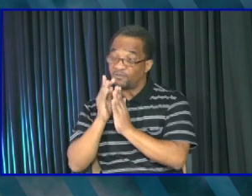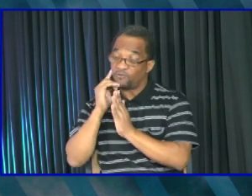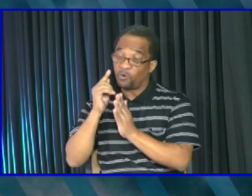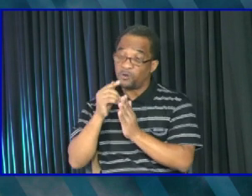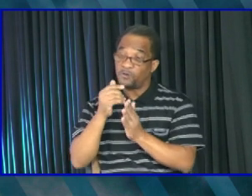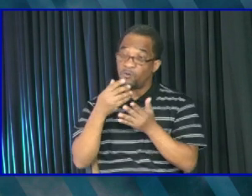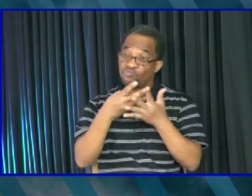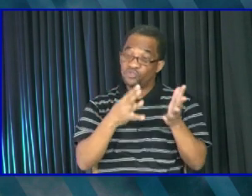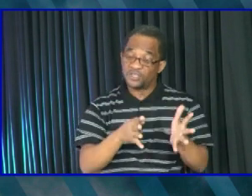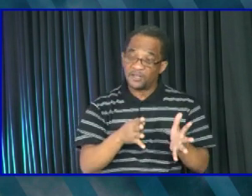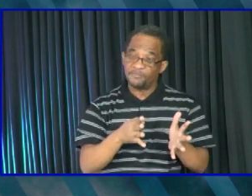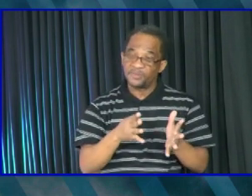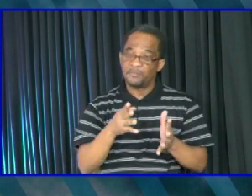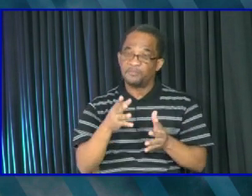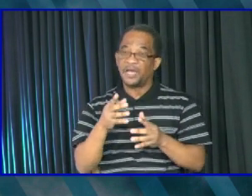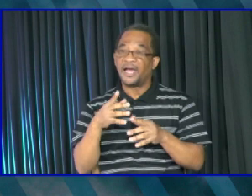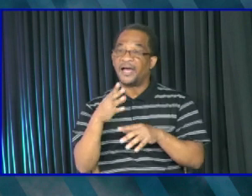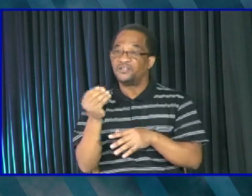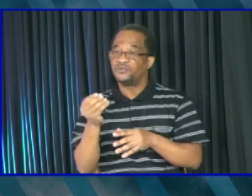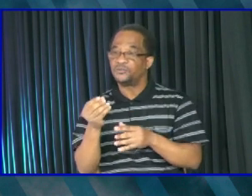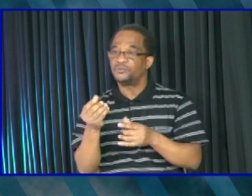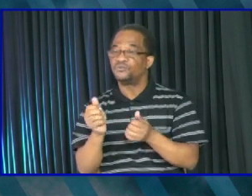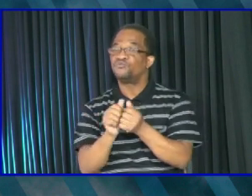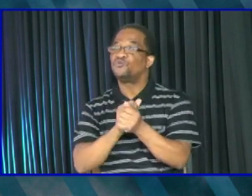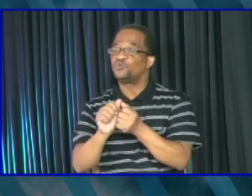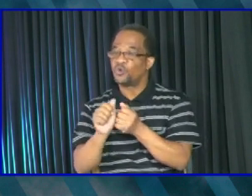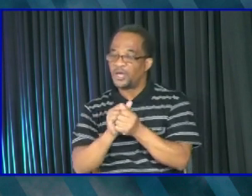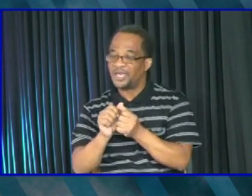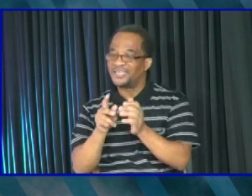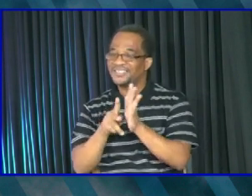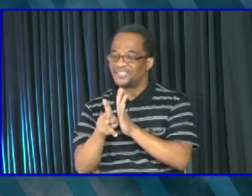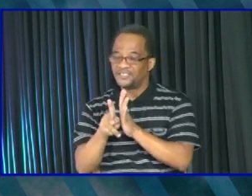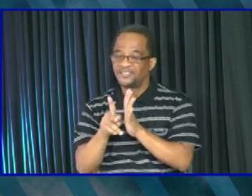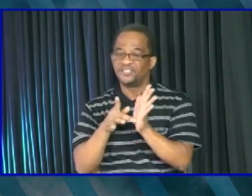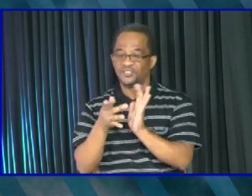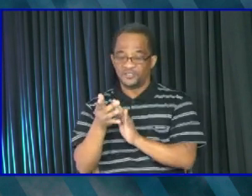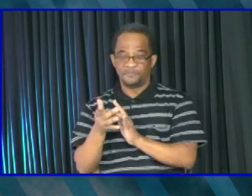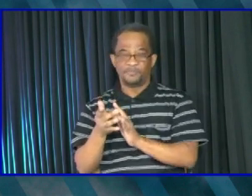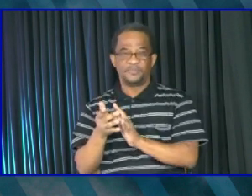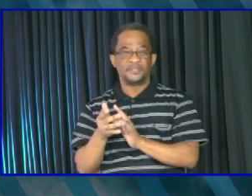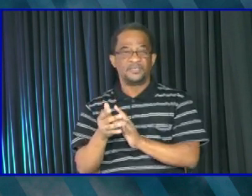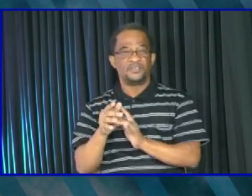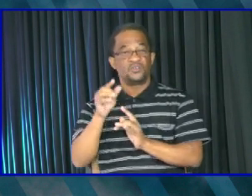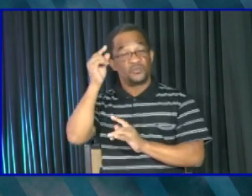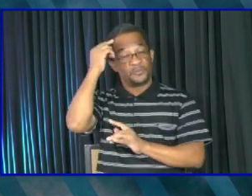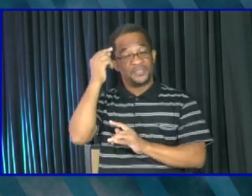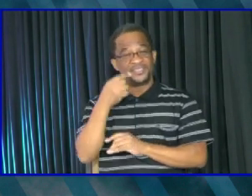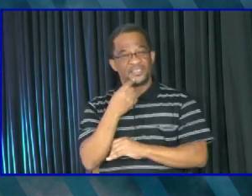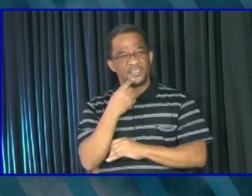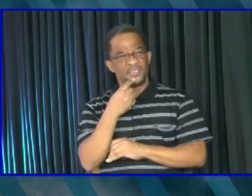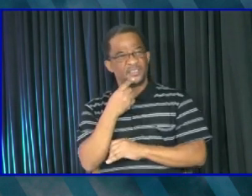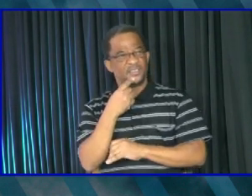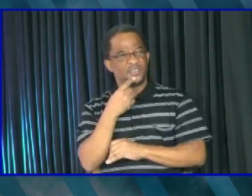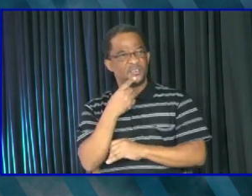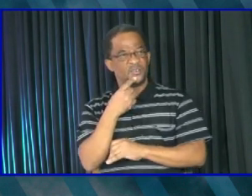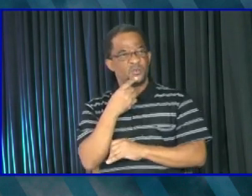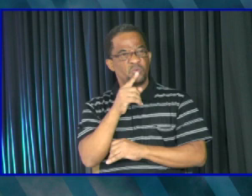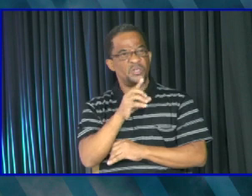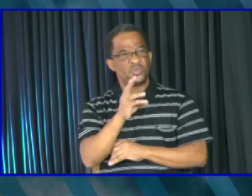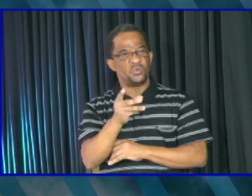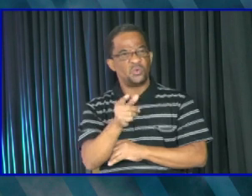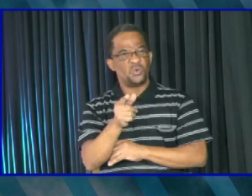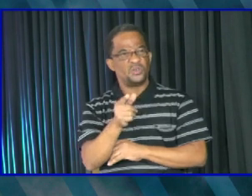destroy Jesus. The governor answered and said unto them, whether of the twain will ye that